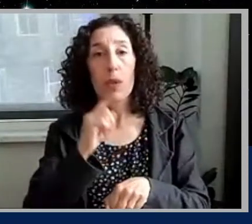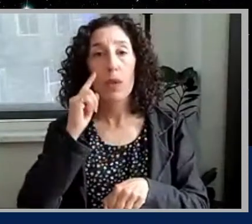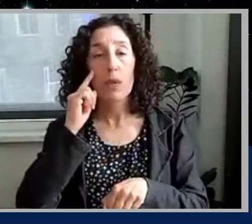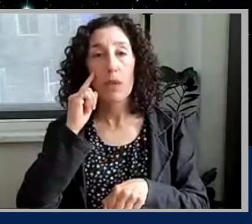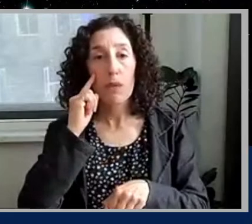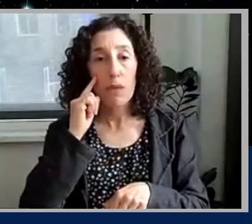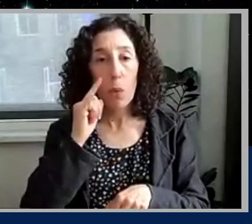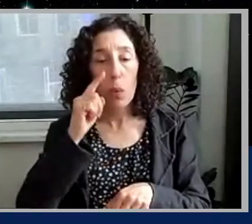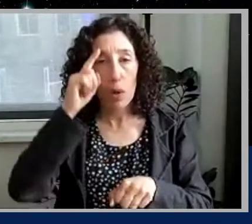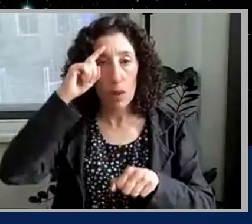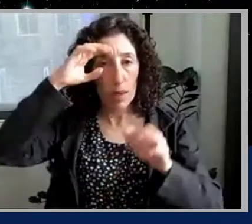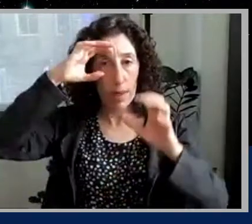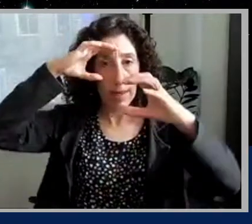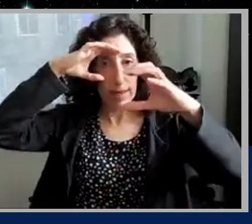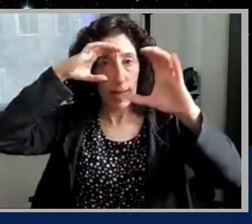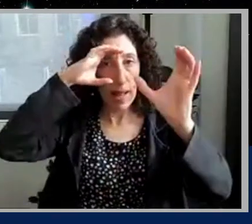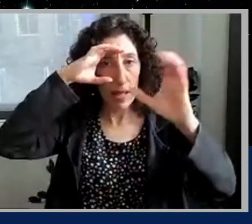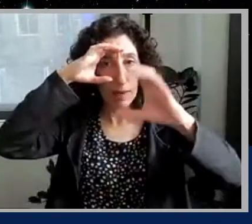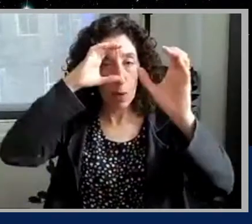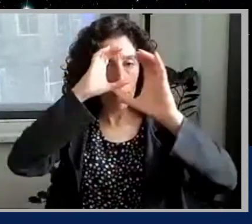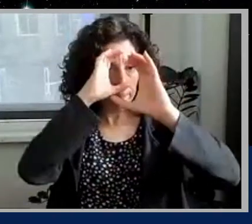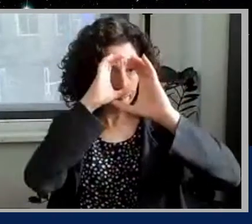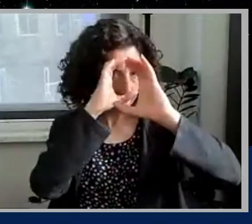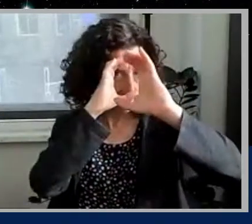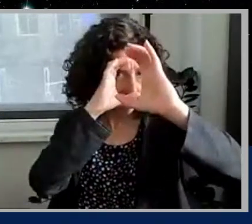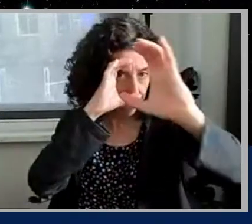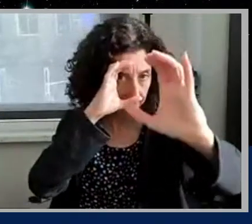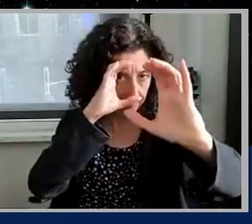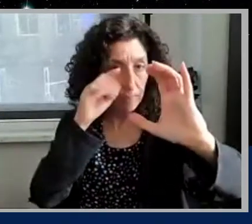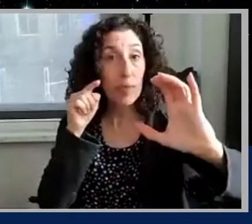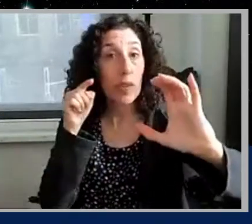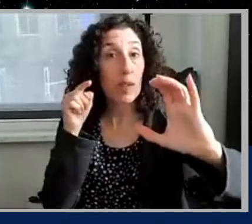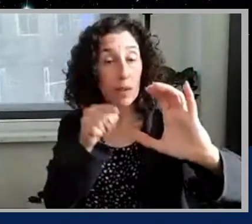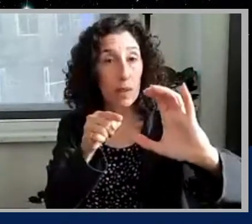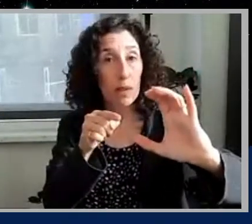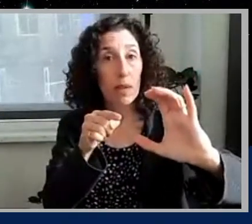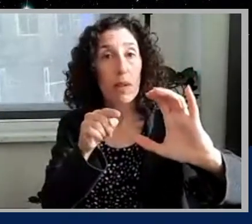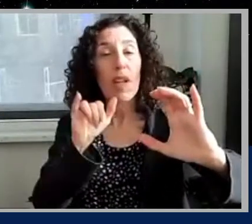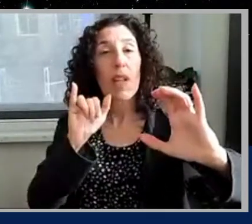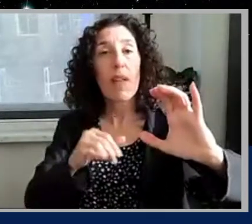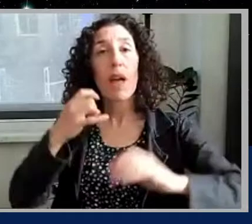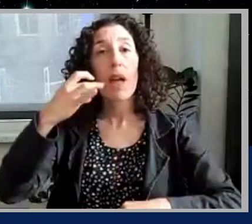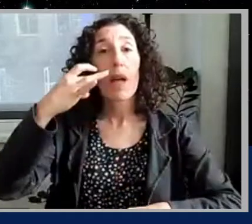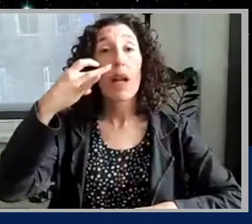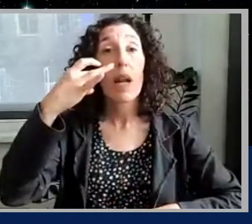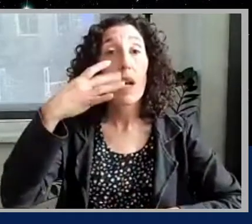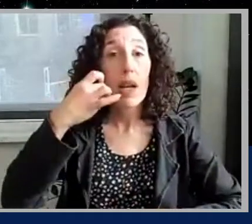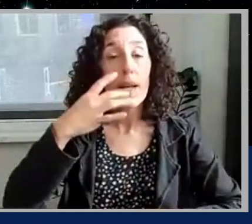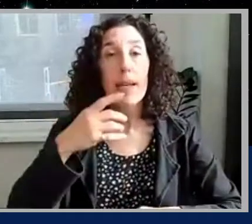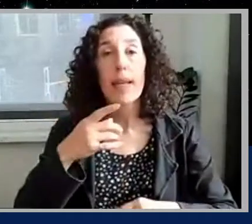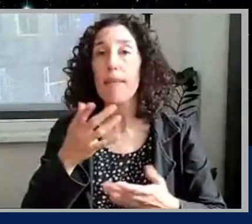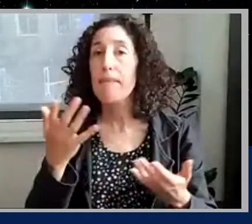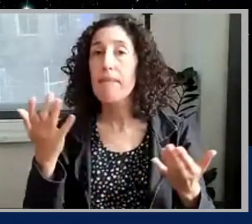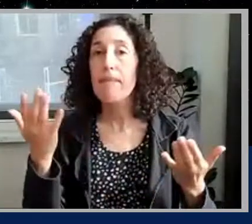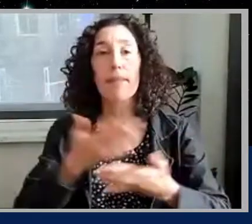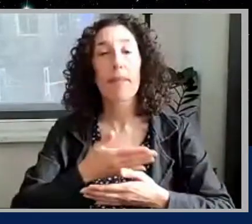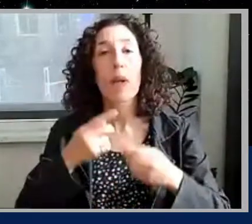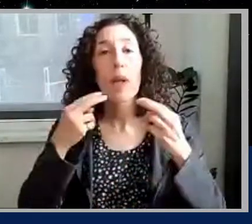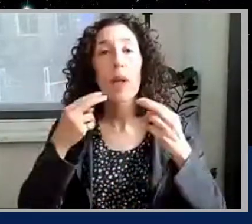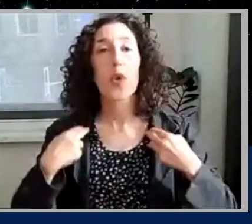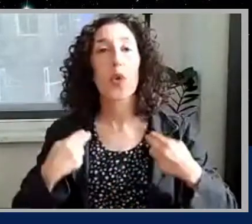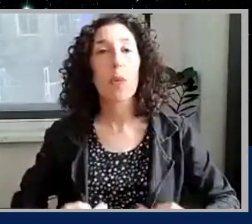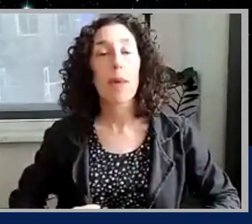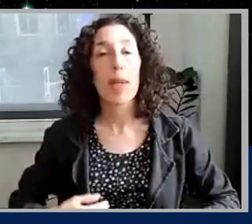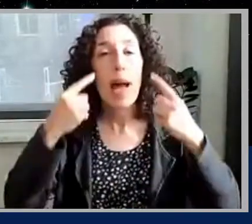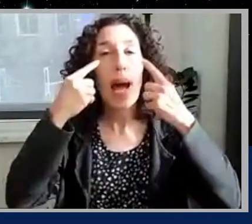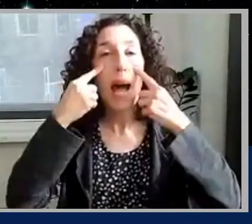25 years. And it's the type of light that no human can naturally detect, right? It's pretty far outside the human